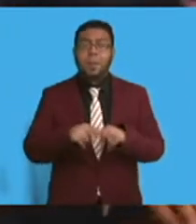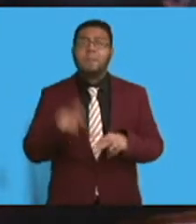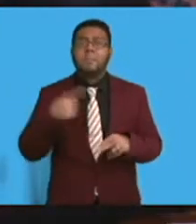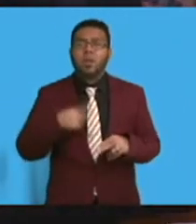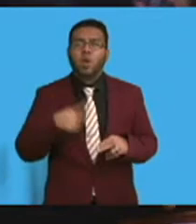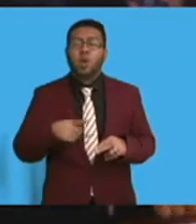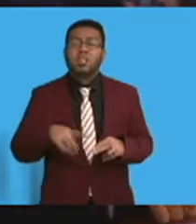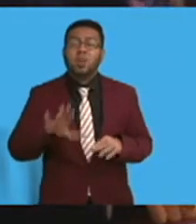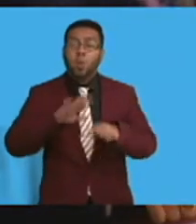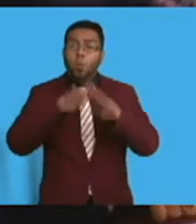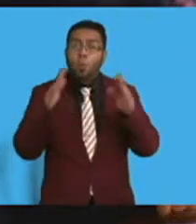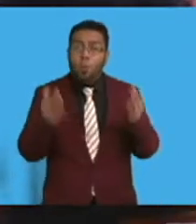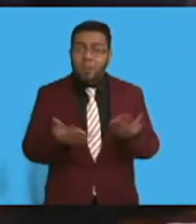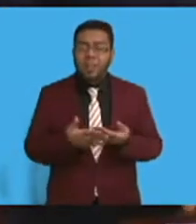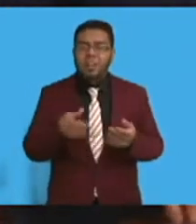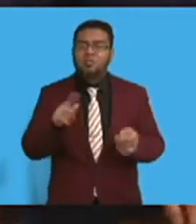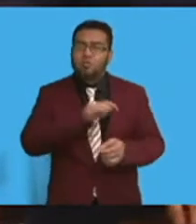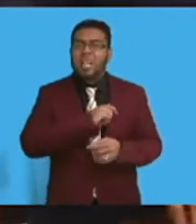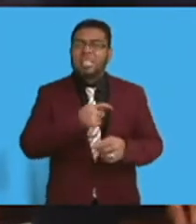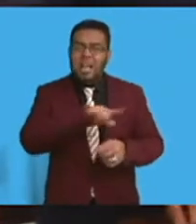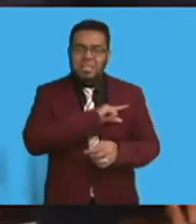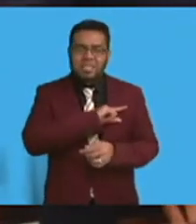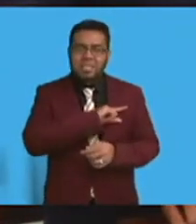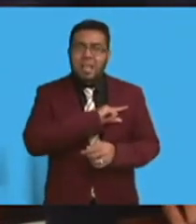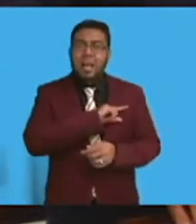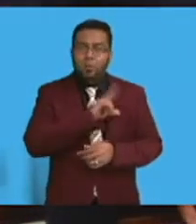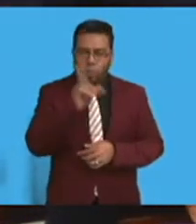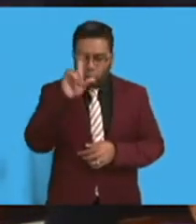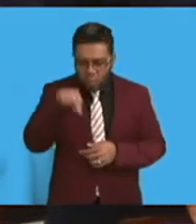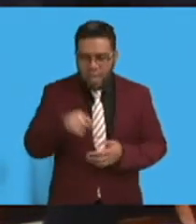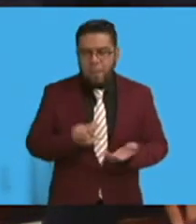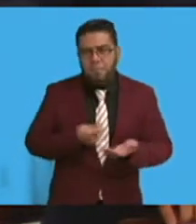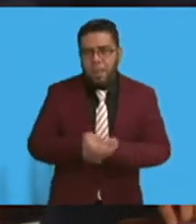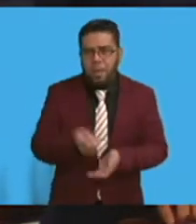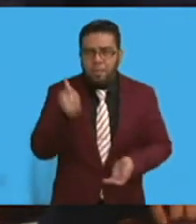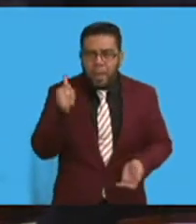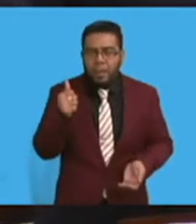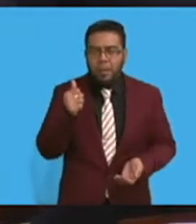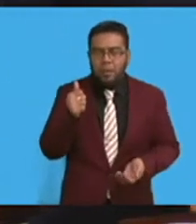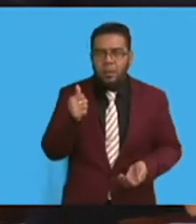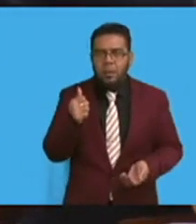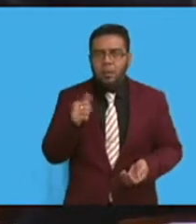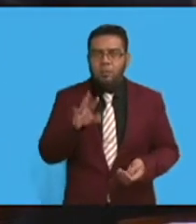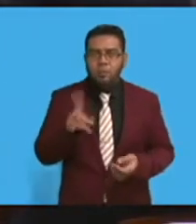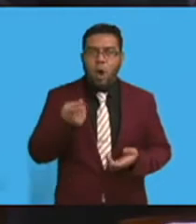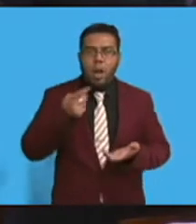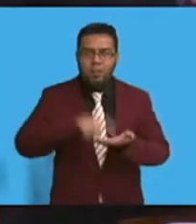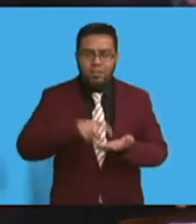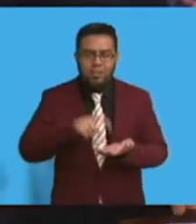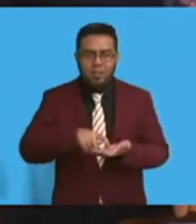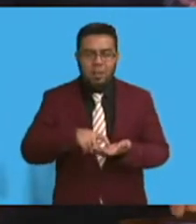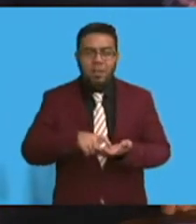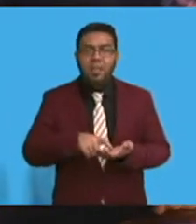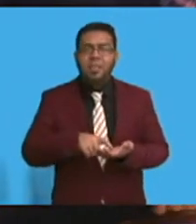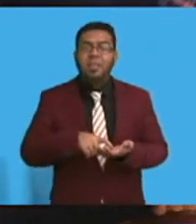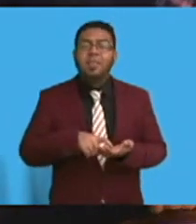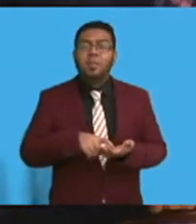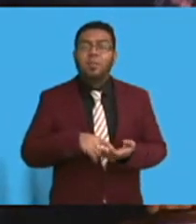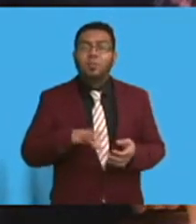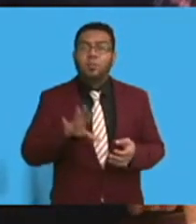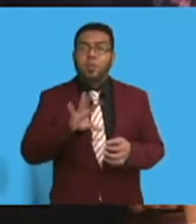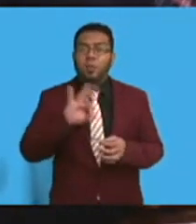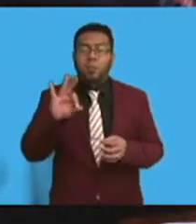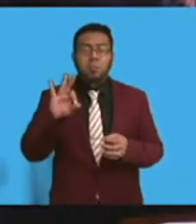the world trusts us to make good on our financial obligations. Governments of the past tanked our economy, they racked up bills they never intended to